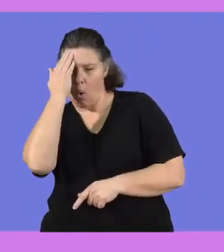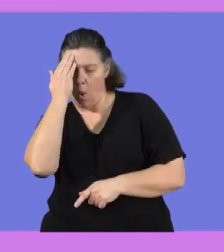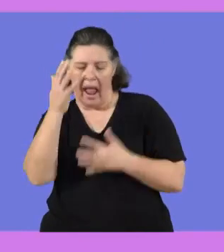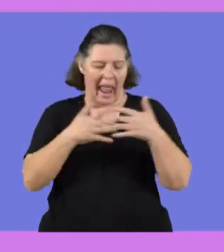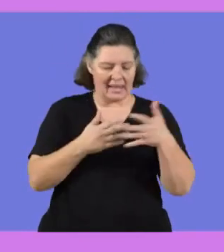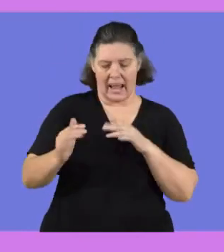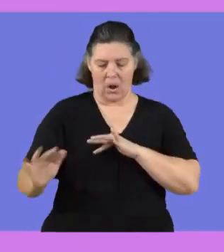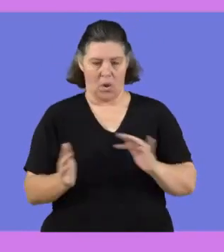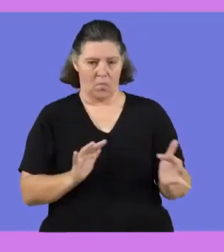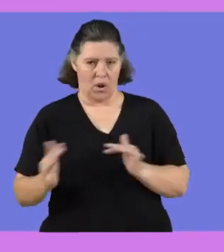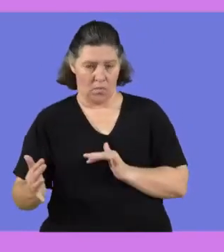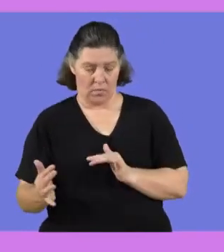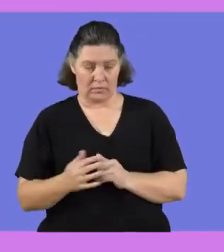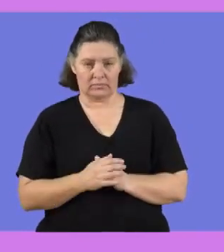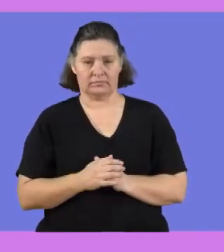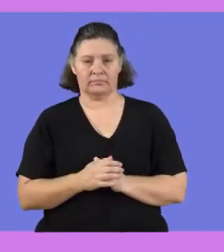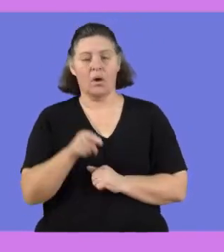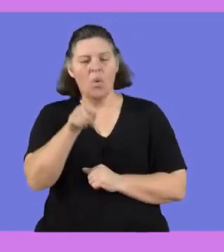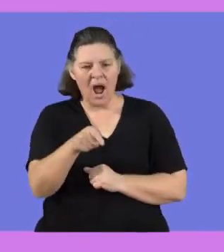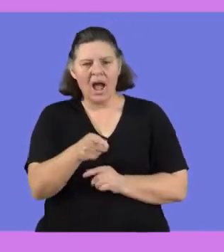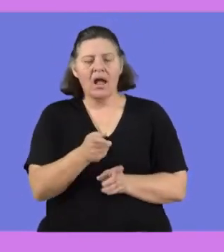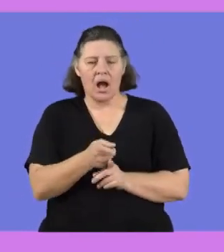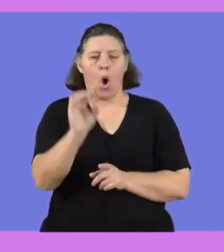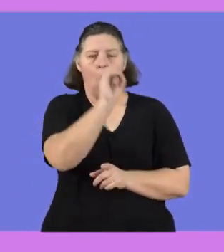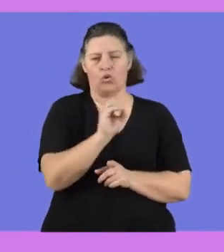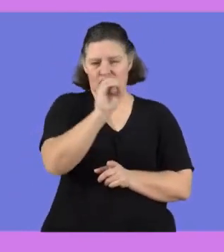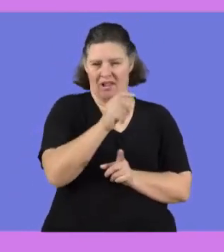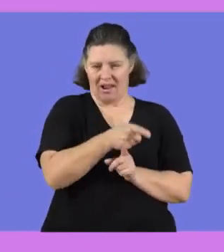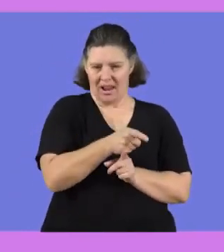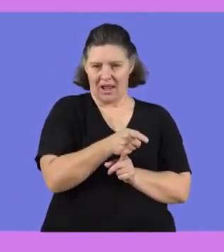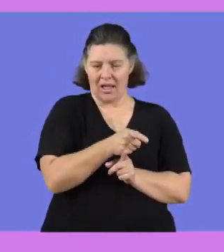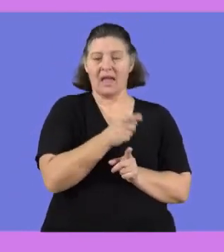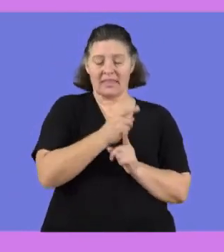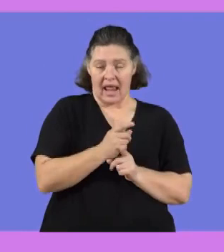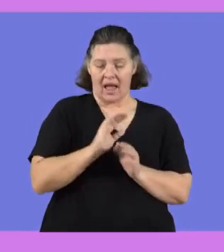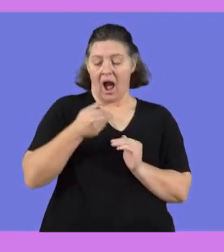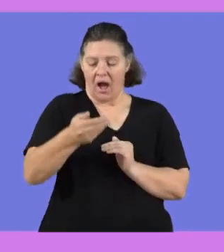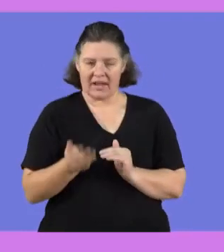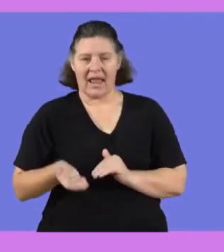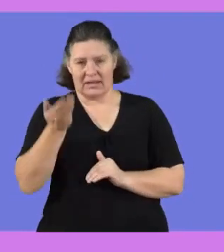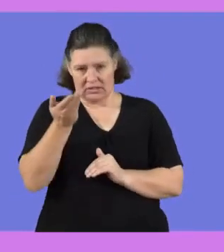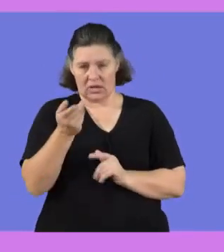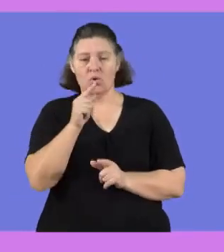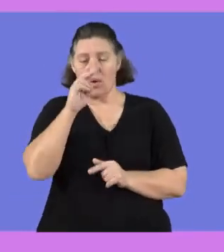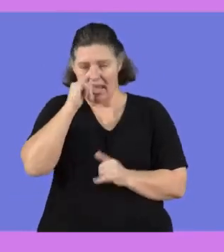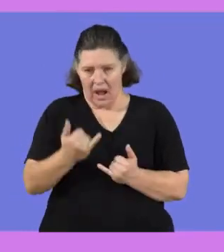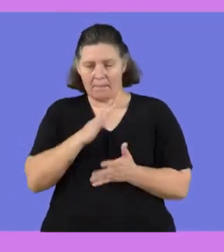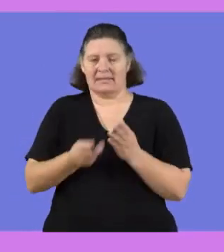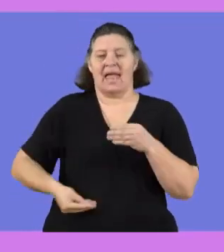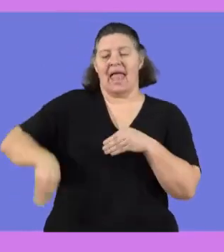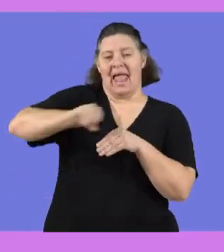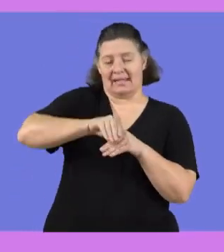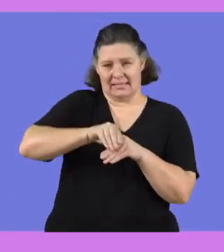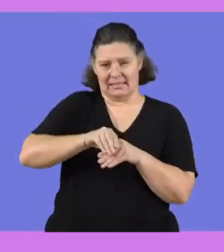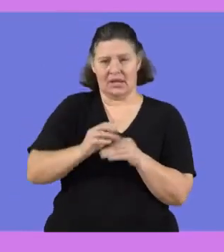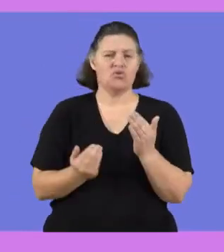how to deal with it. So now that this price is the price before the increase, it means we need to add the increase on